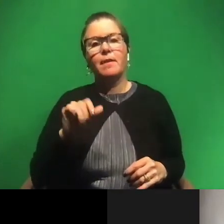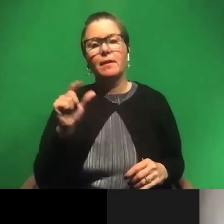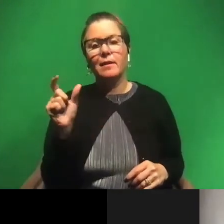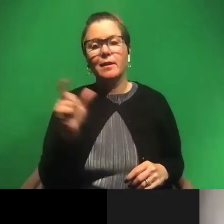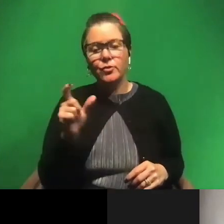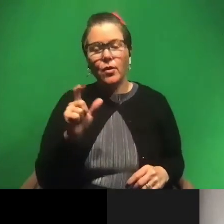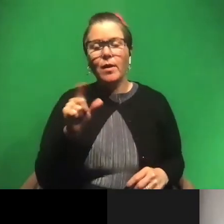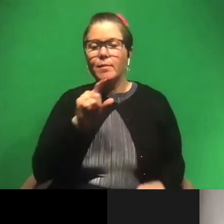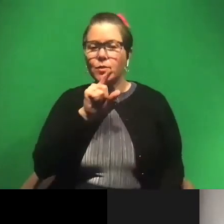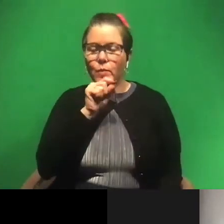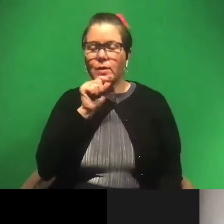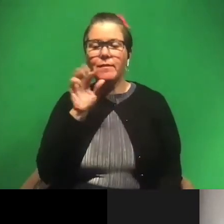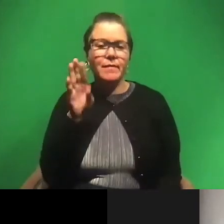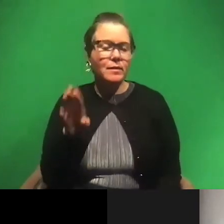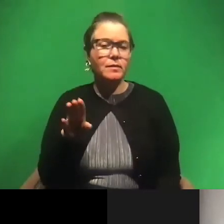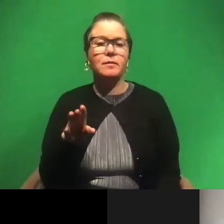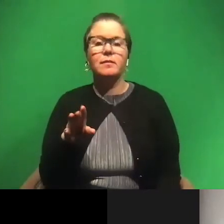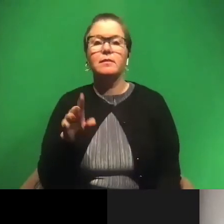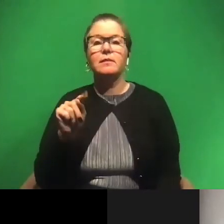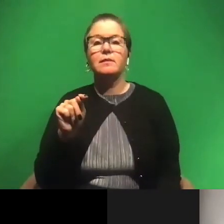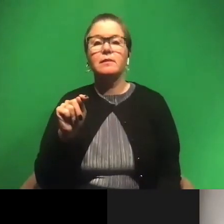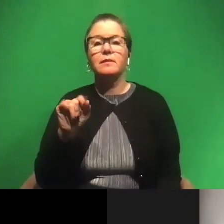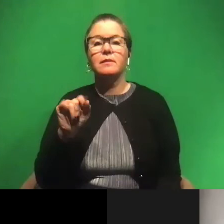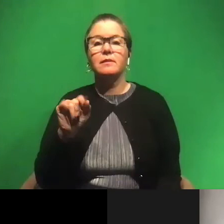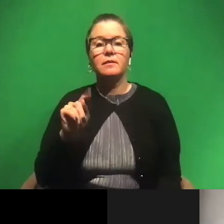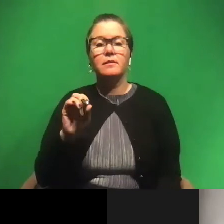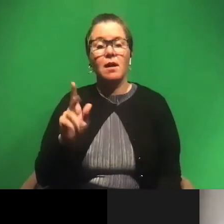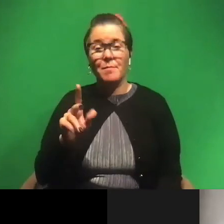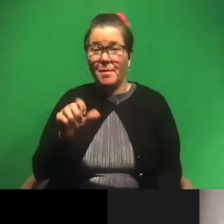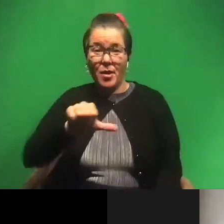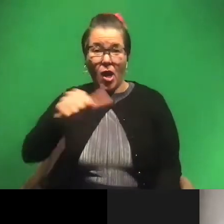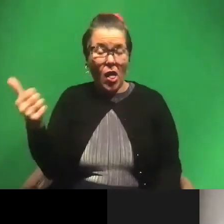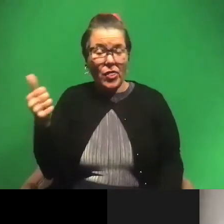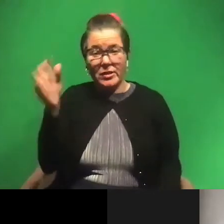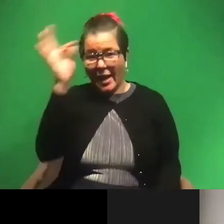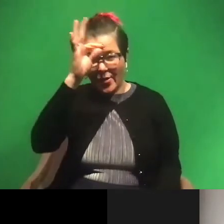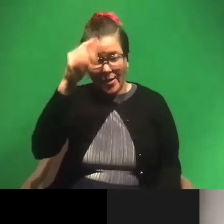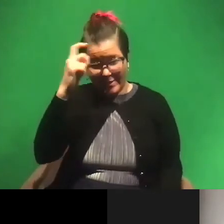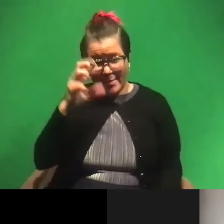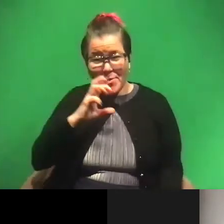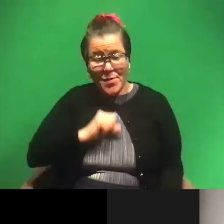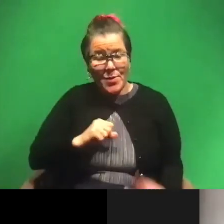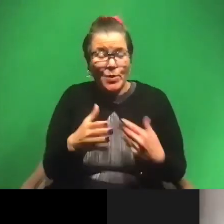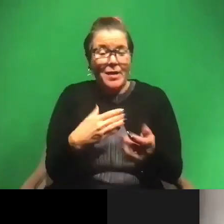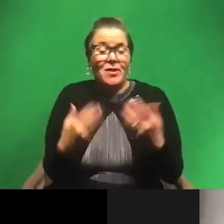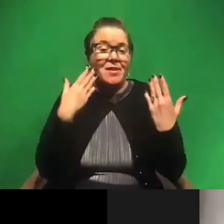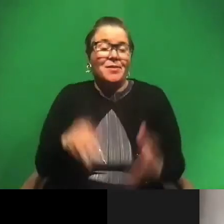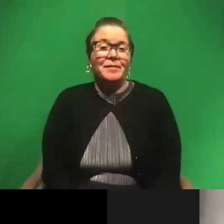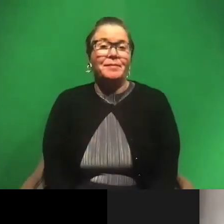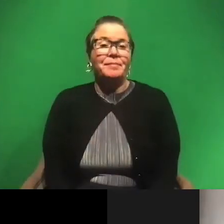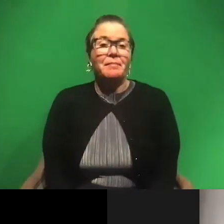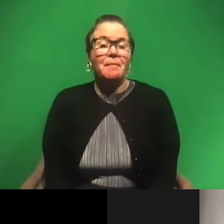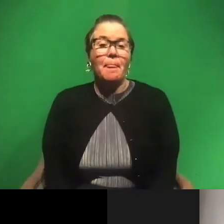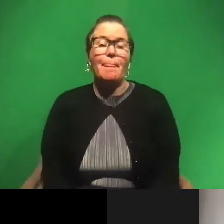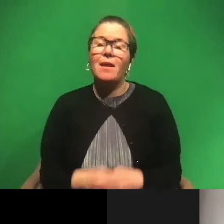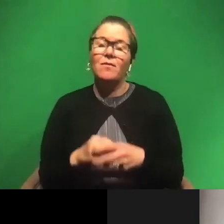Twitter, Facebook, and TikTok. Or there might even be others that I don't know about because I'm all of whatever. But yeah, there's tons of